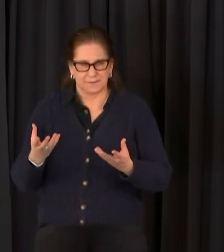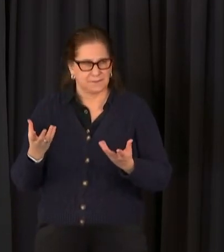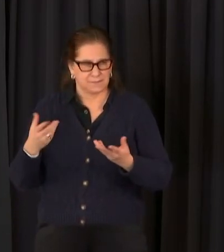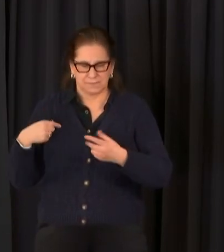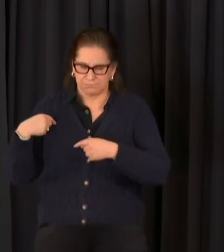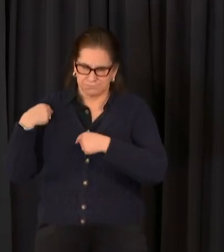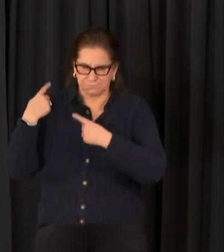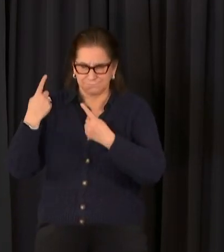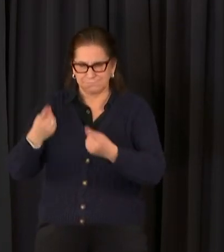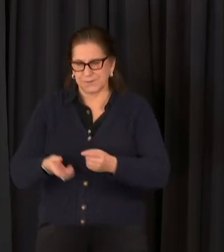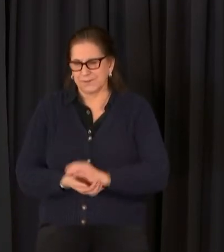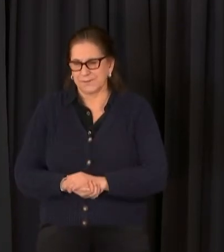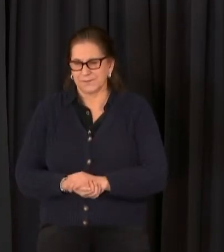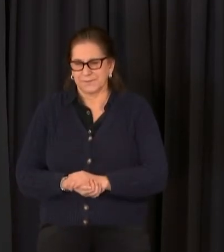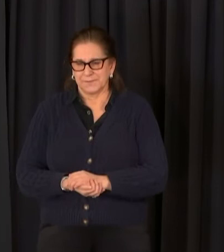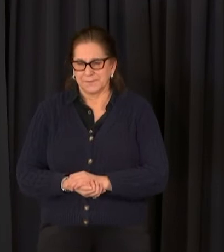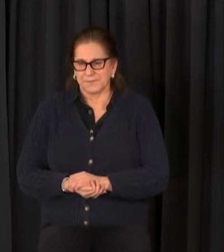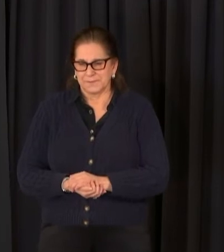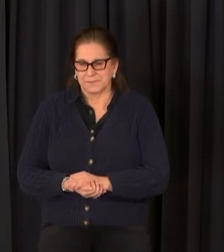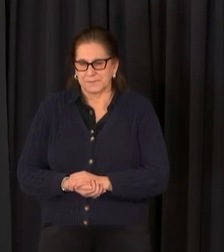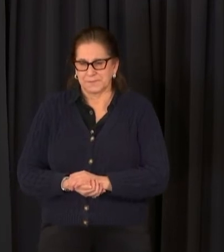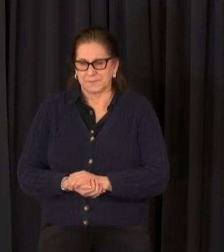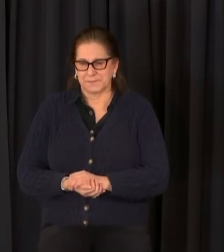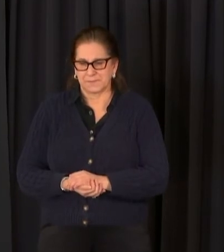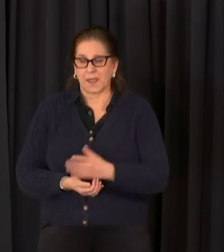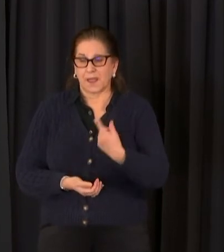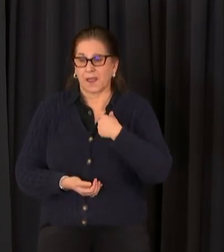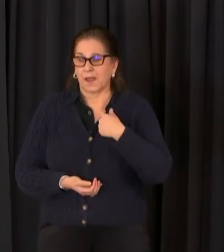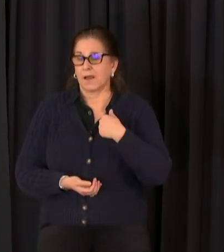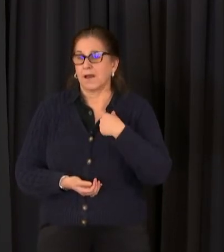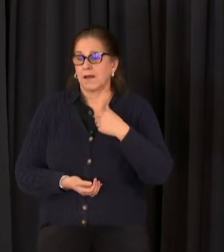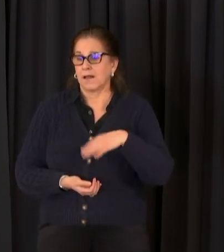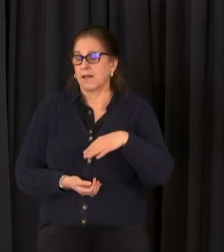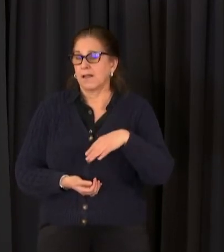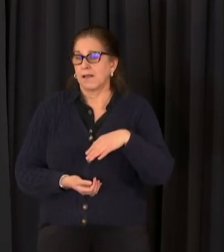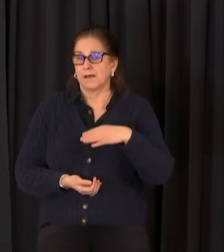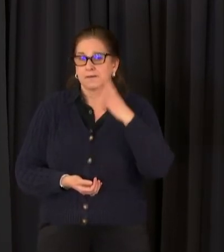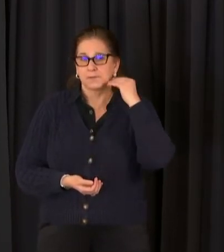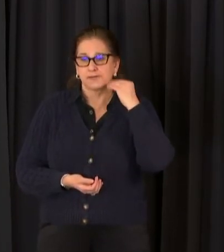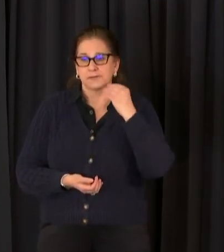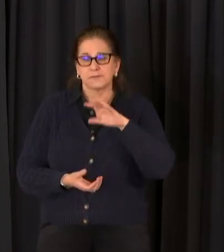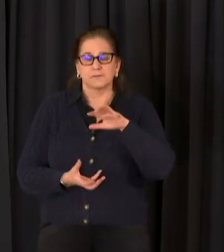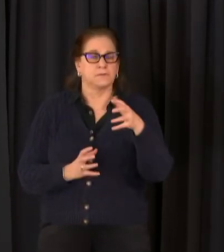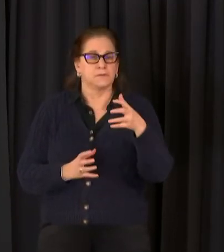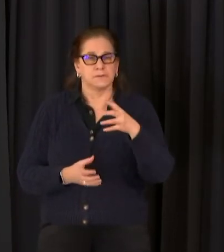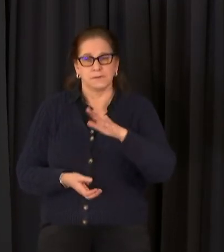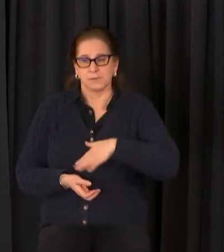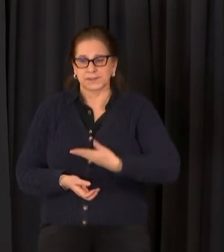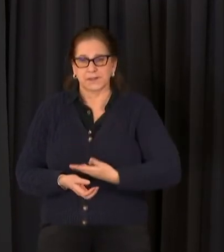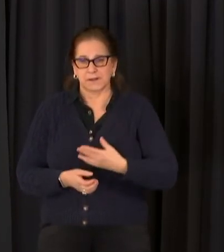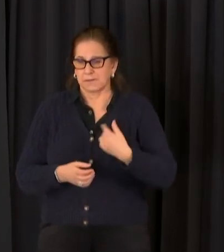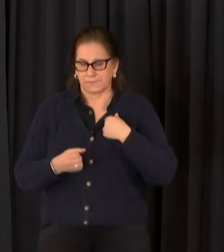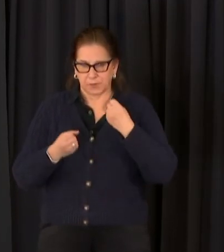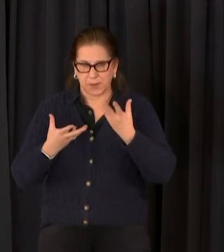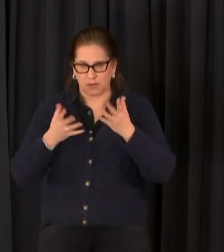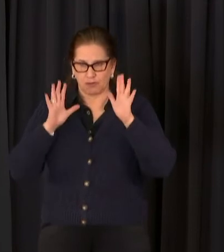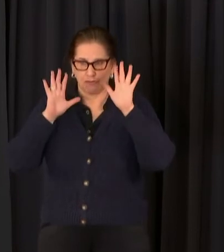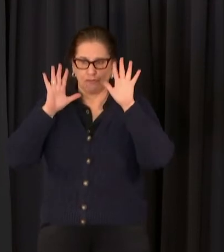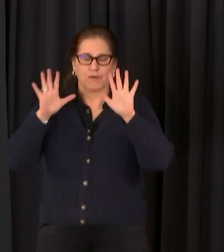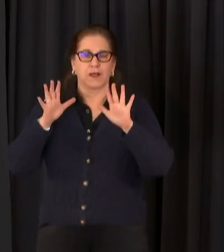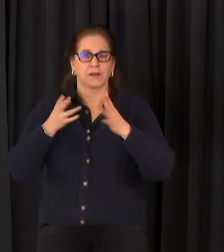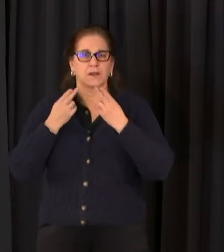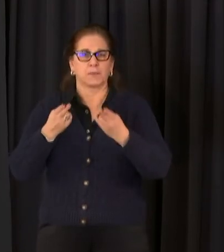member, and I haven't experienced a nomination that didn't have somebody not upset with the nominee. So as I do with everything, I